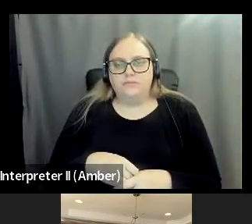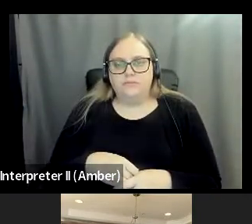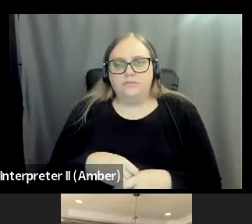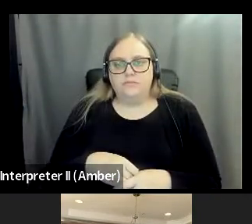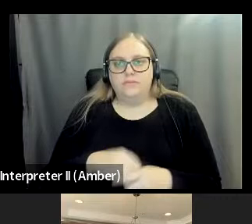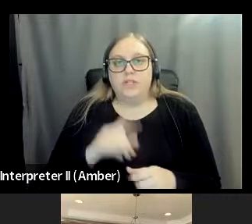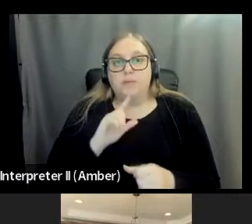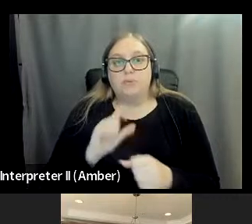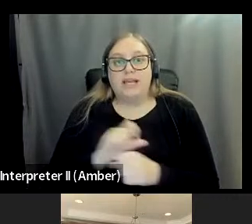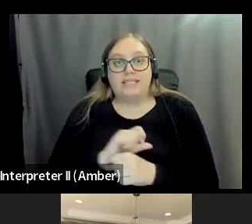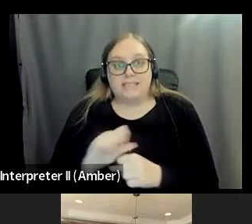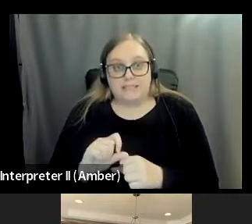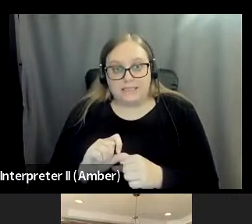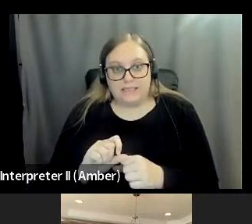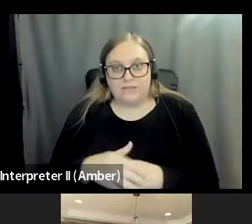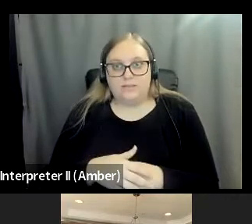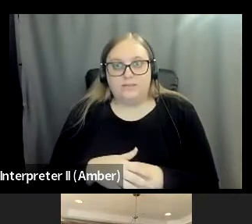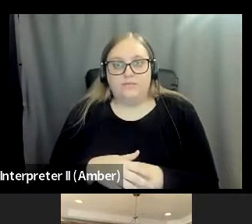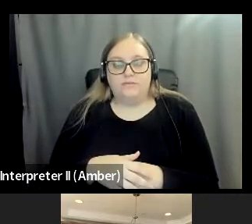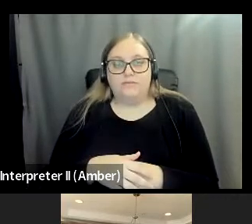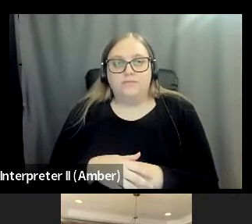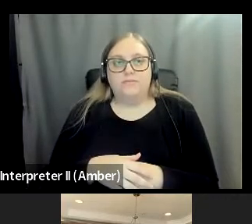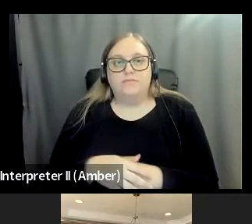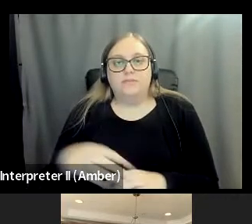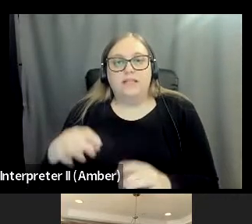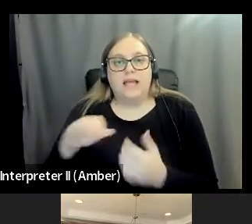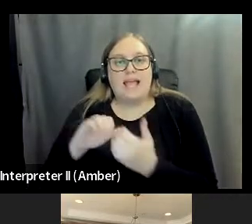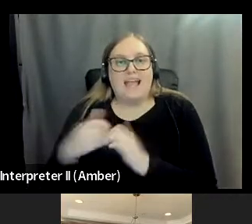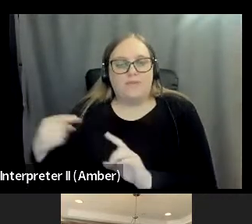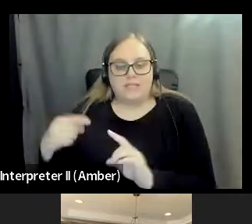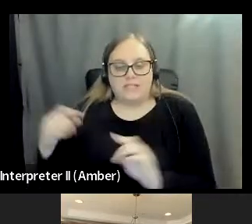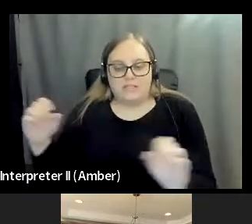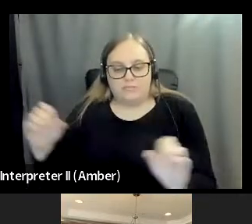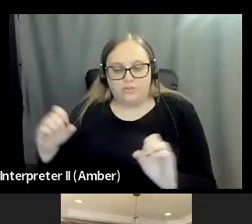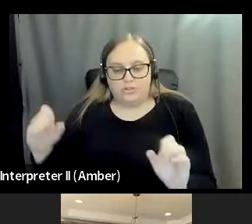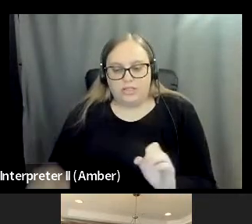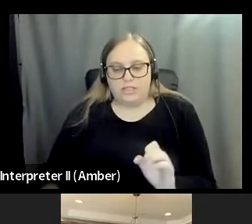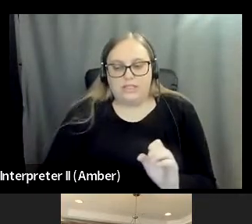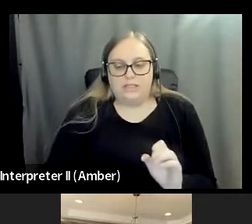practically how this emergency would